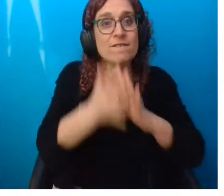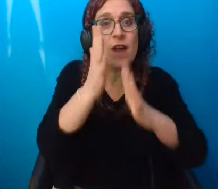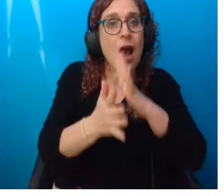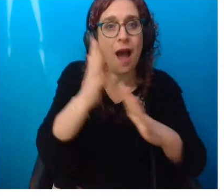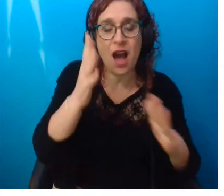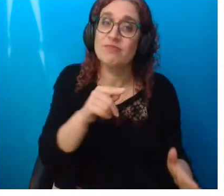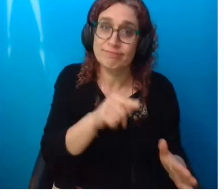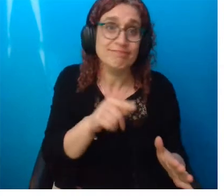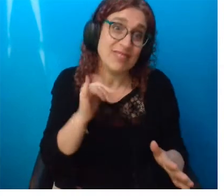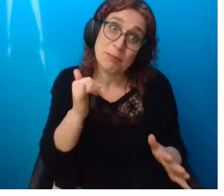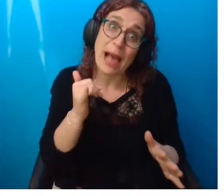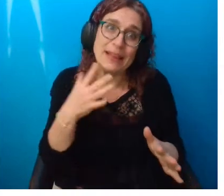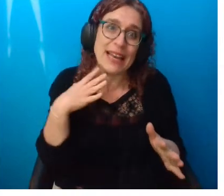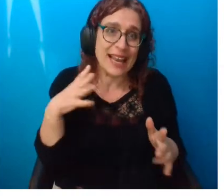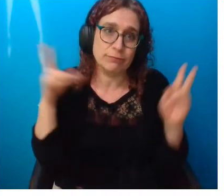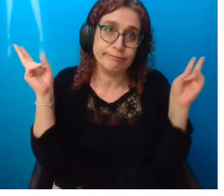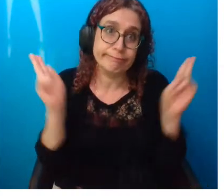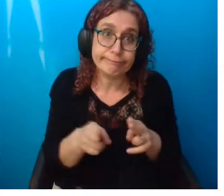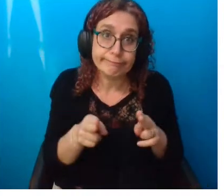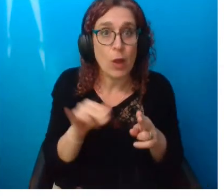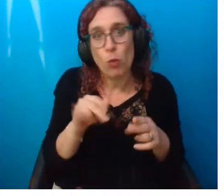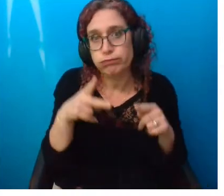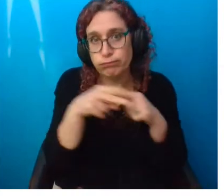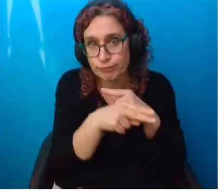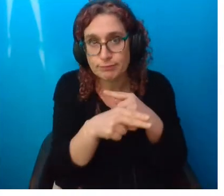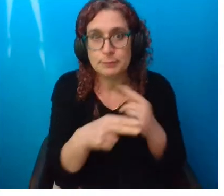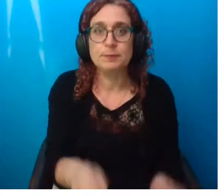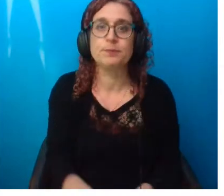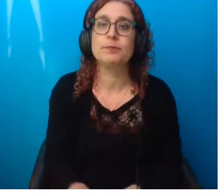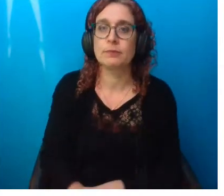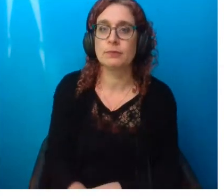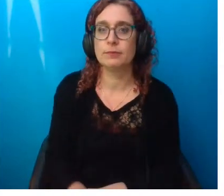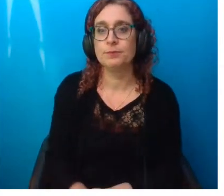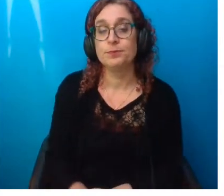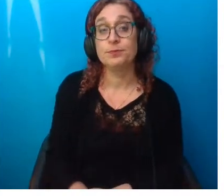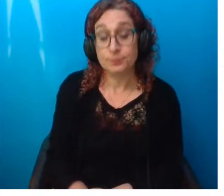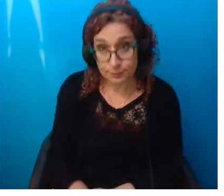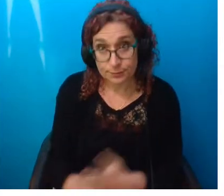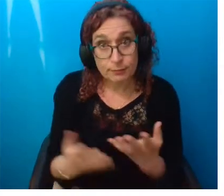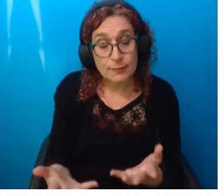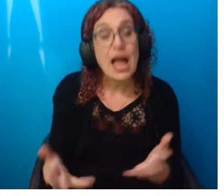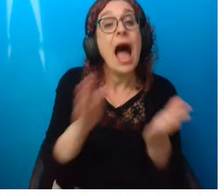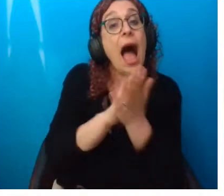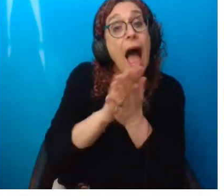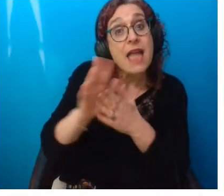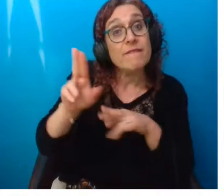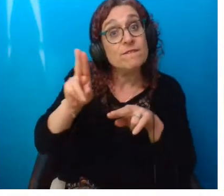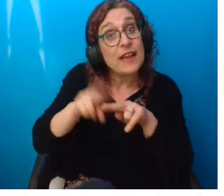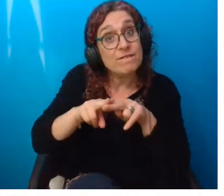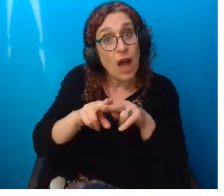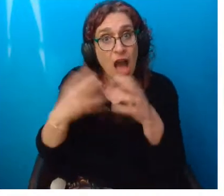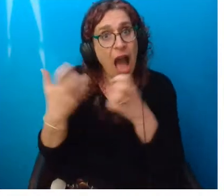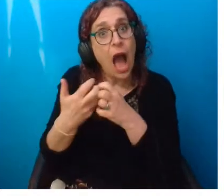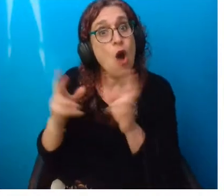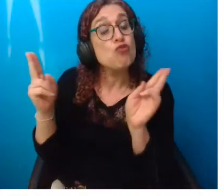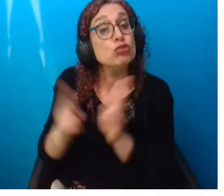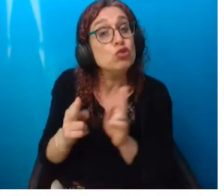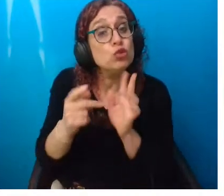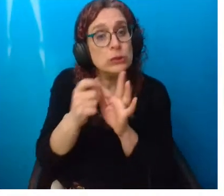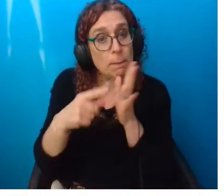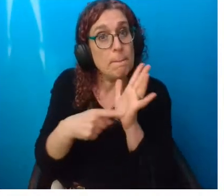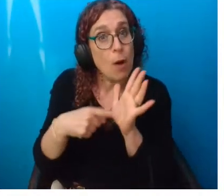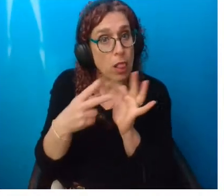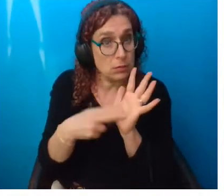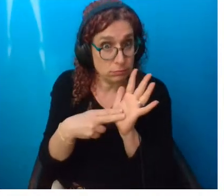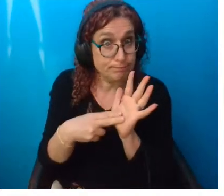hay fever, there are ways to try and reduce the exposure to pollen. Pollens